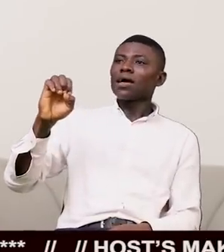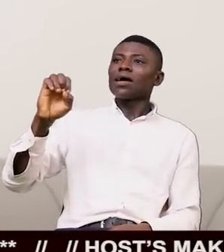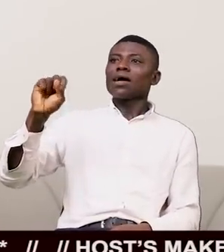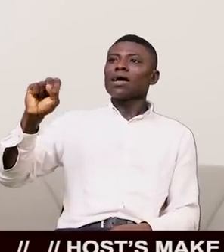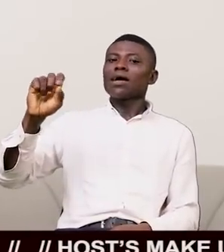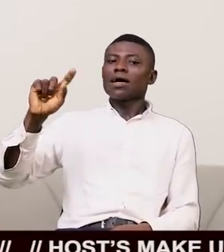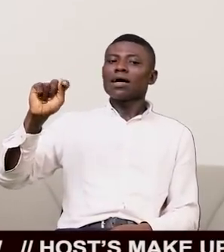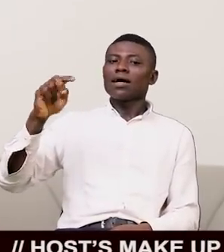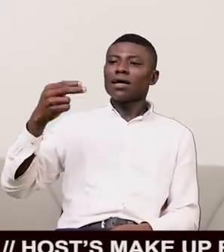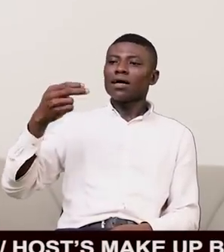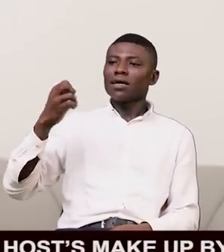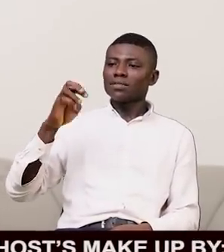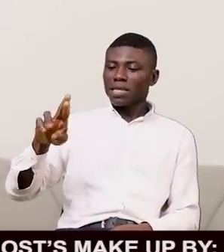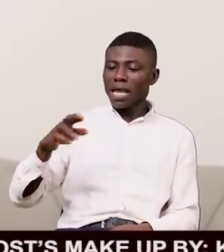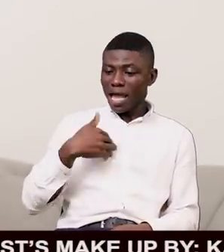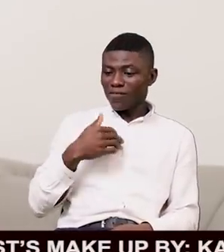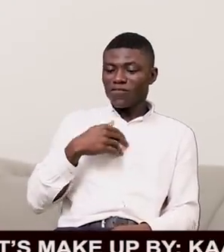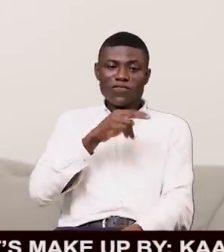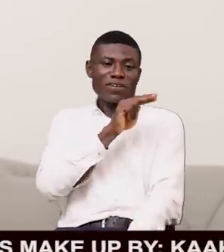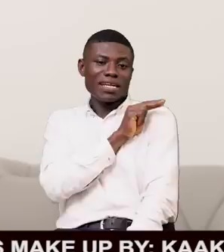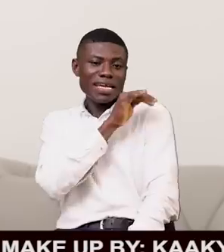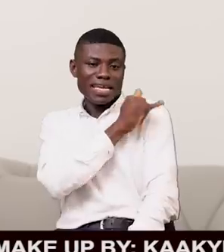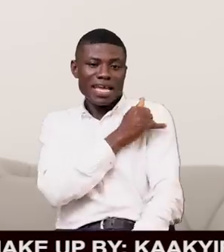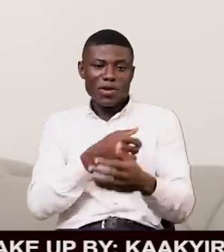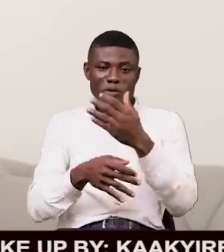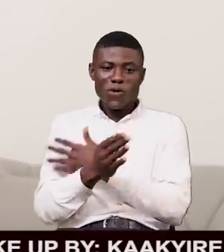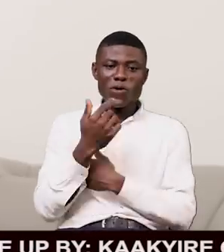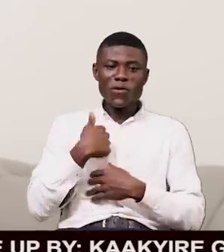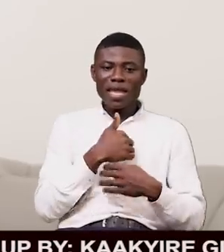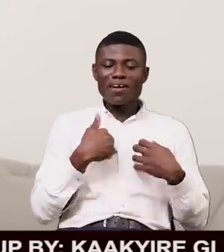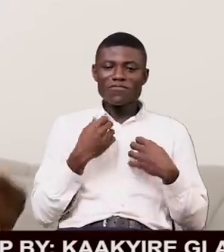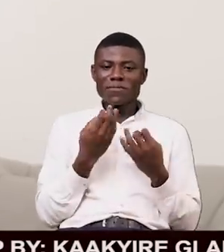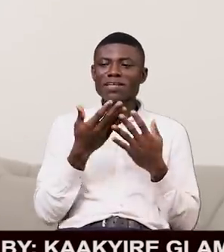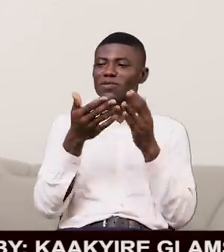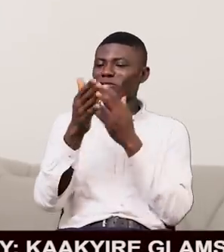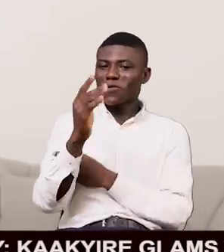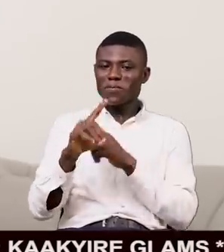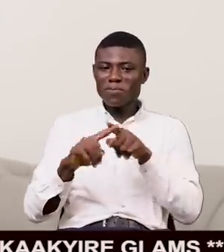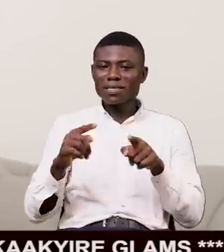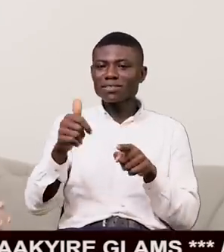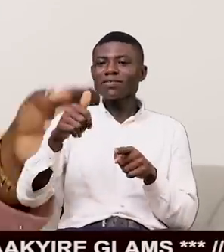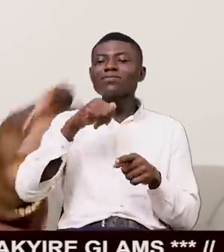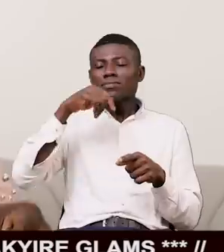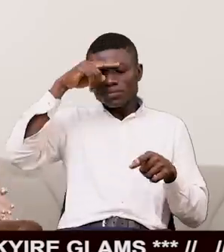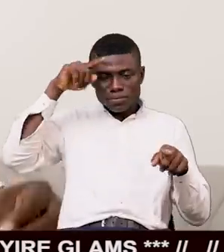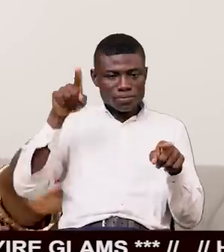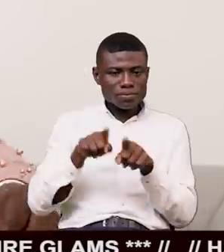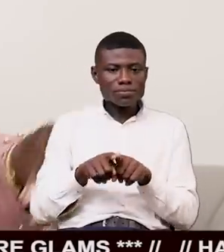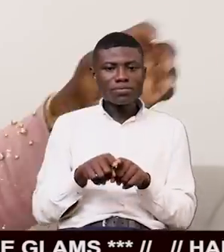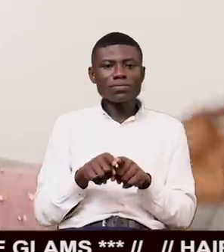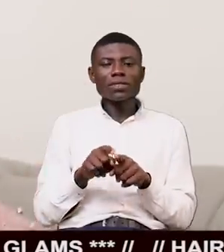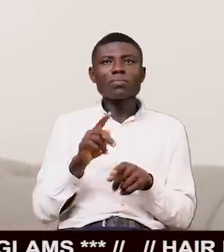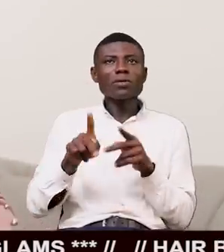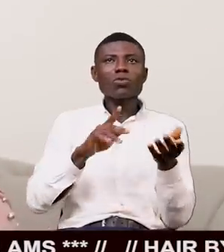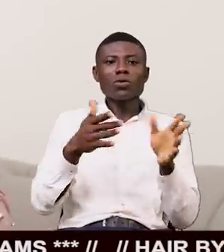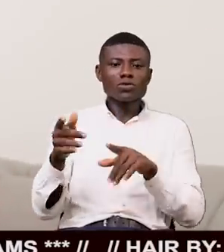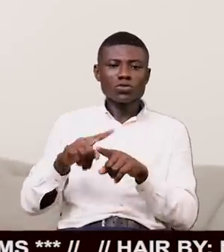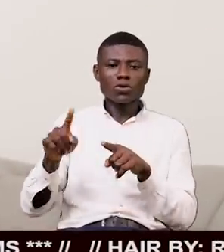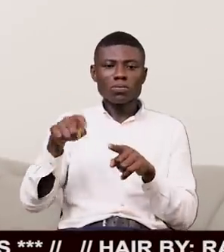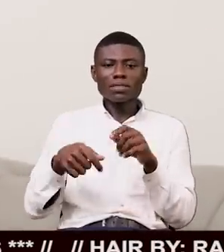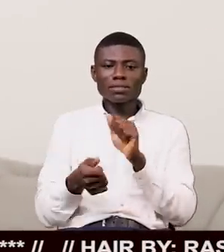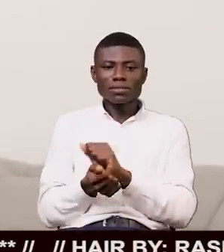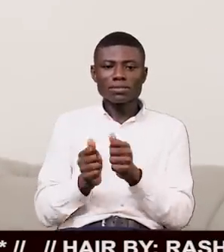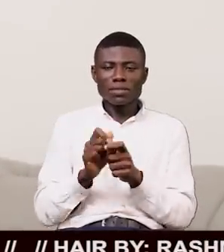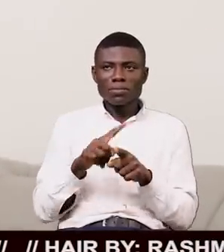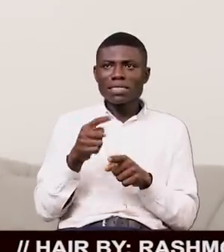you were Nana Yan Coupon, you were Wayne Yan Coupon, nti. Ono dia wona me nya adwen se me bo omo omo wukodi